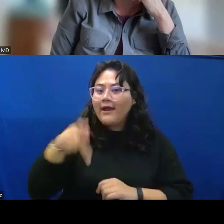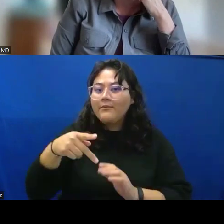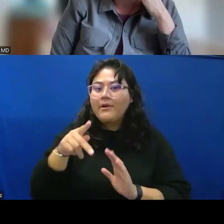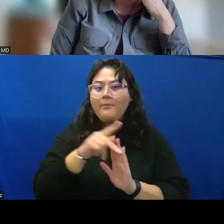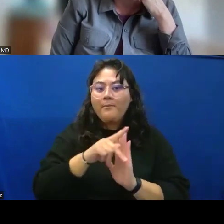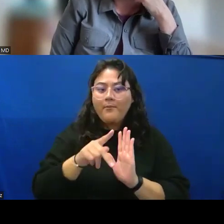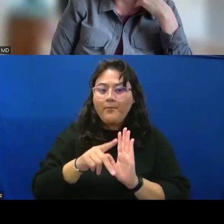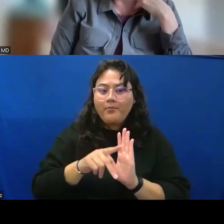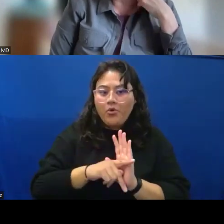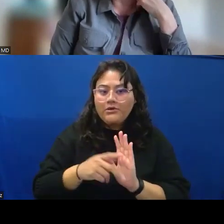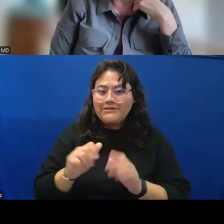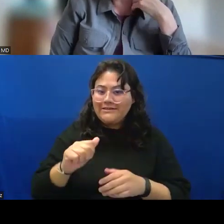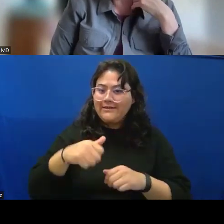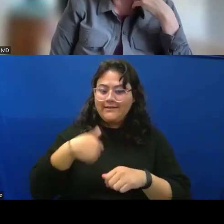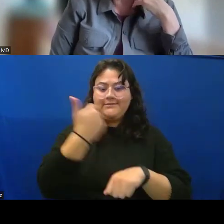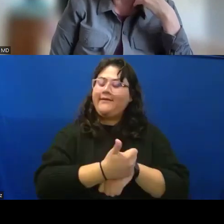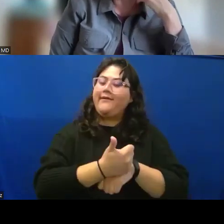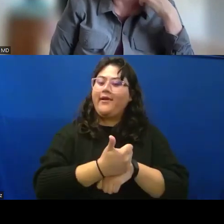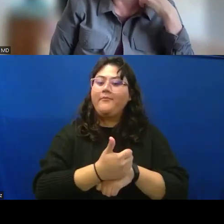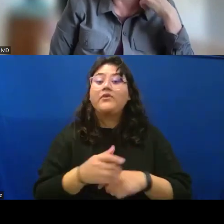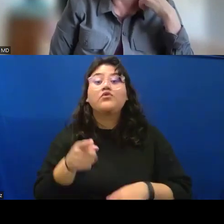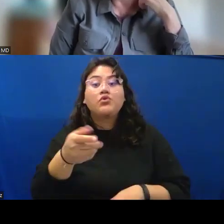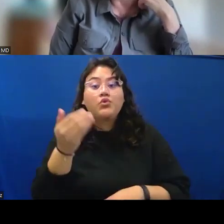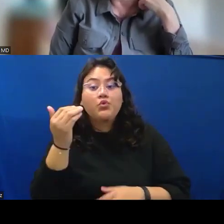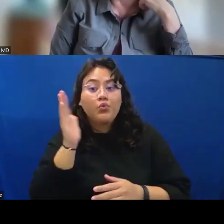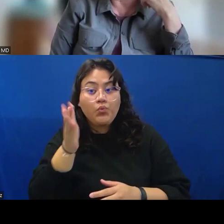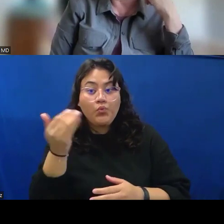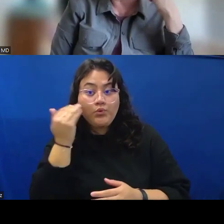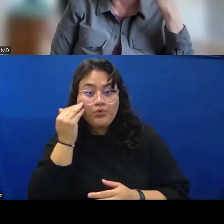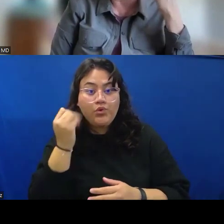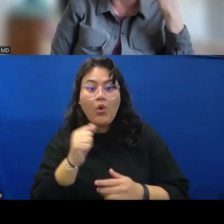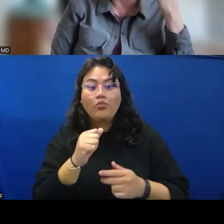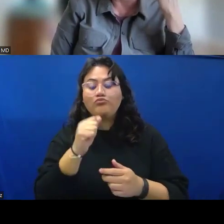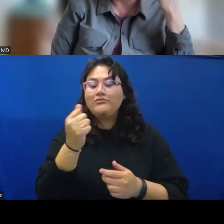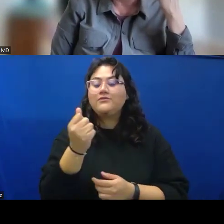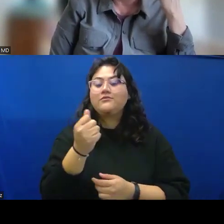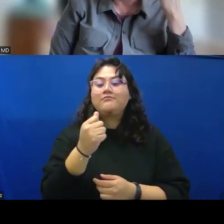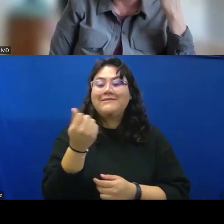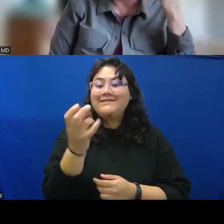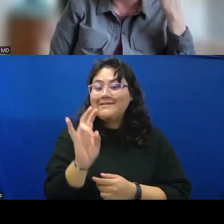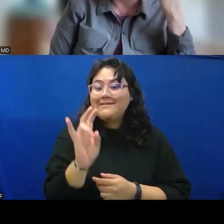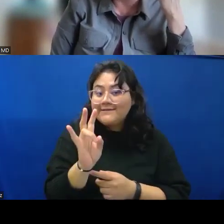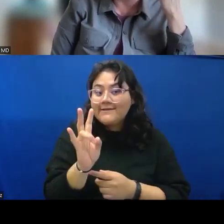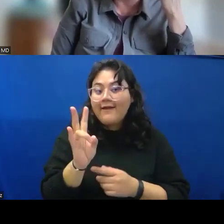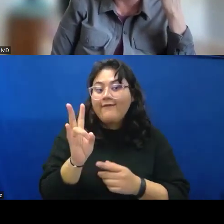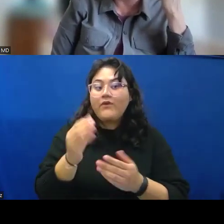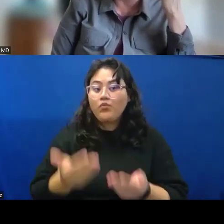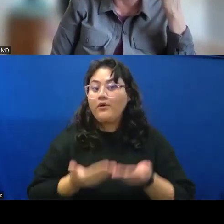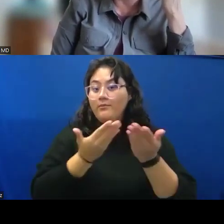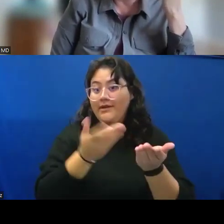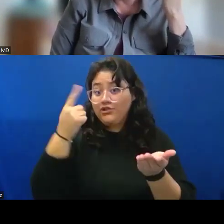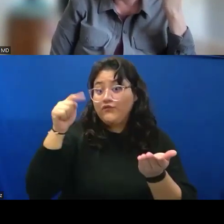determined, that you'll become familiar with the 7 recommendations of this particular policy, and that you'll